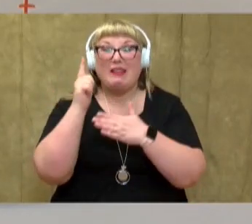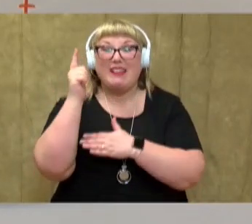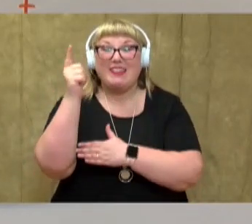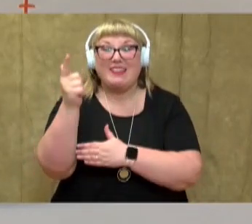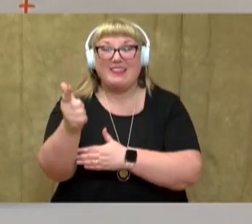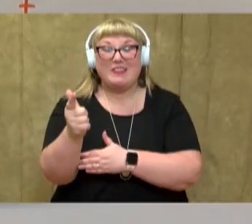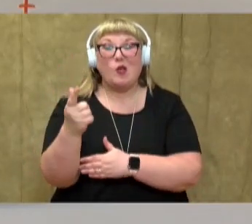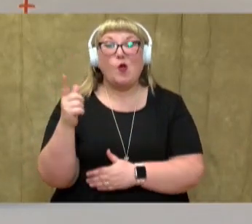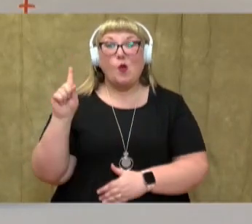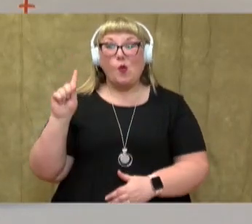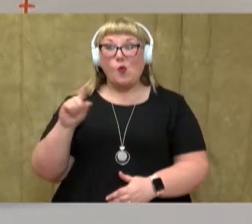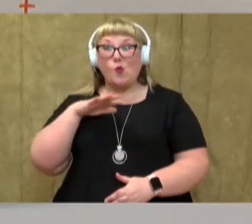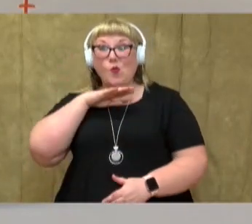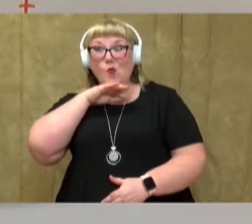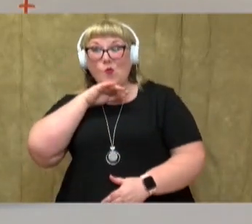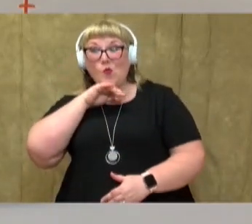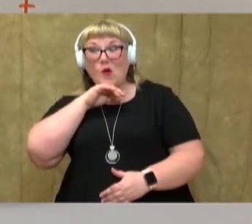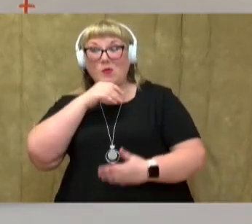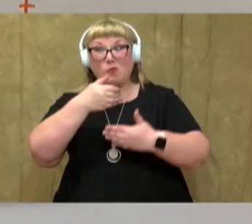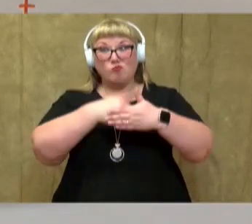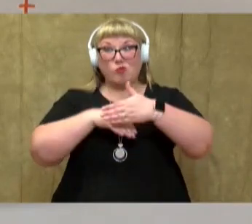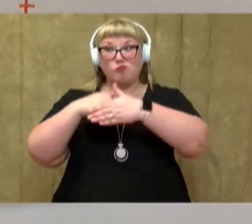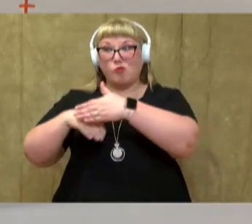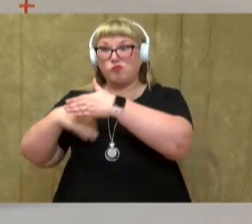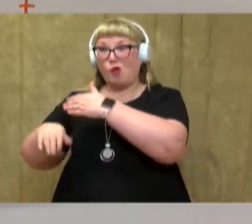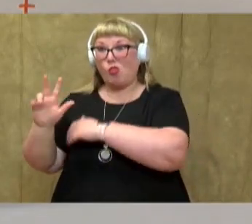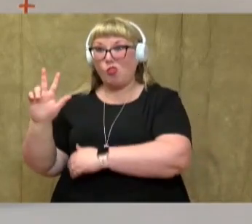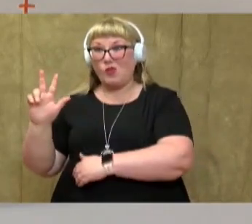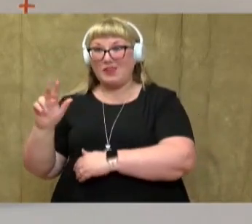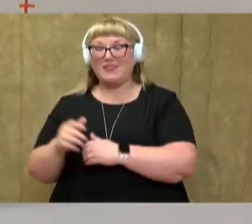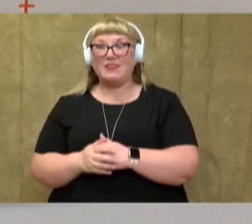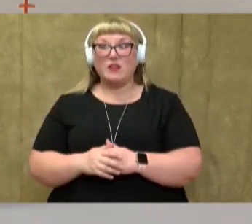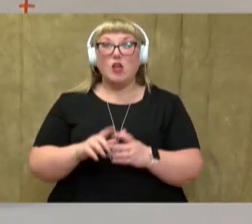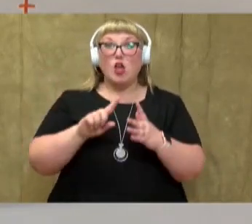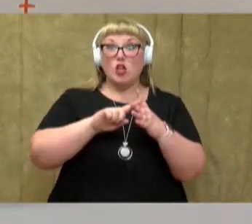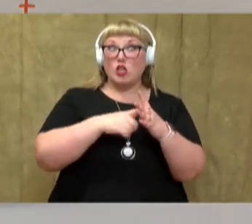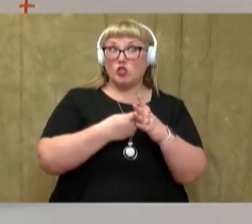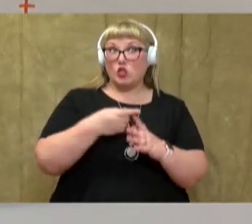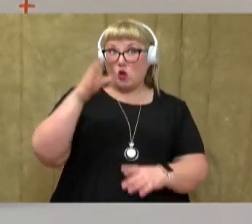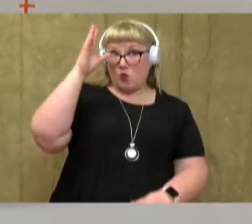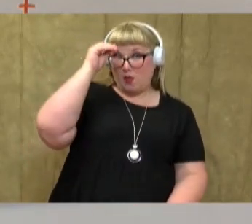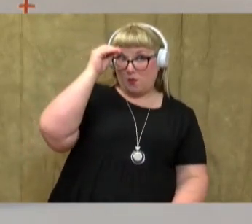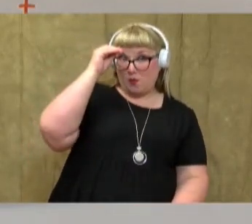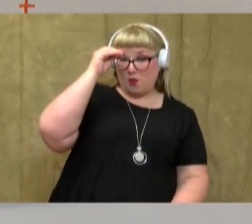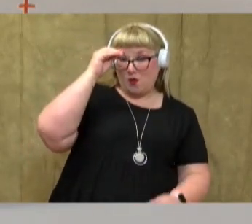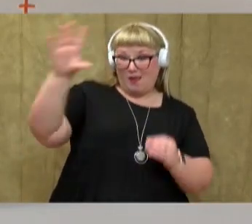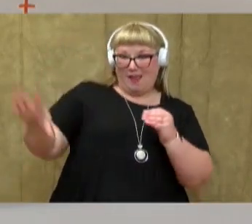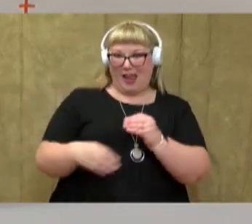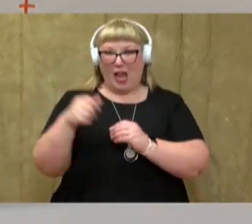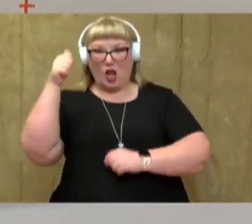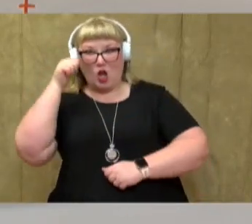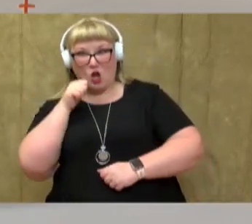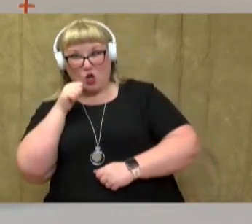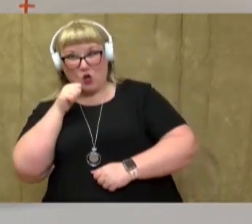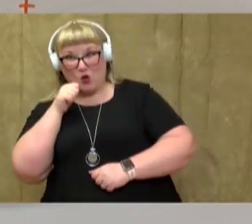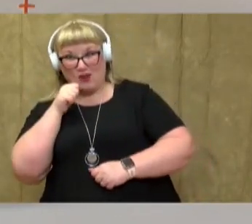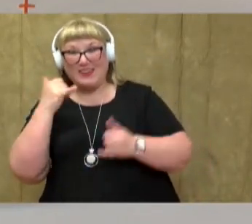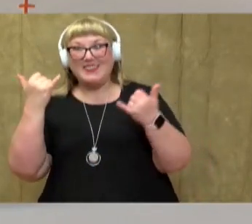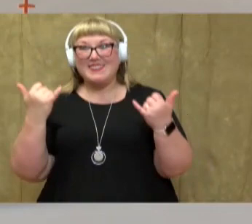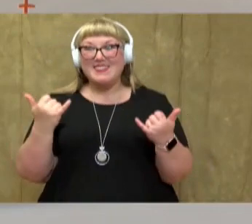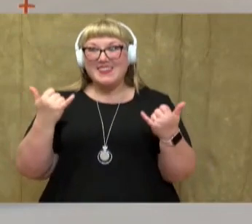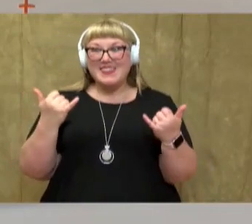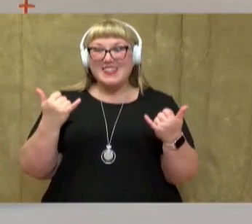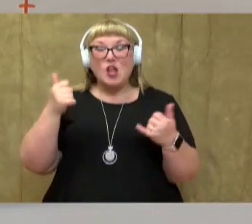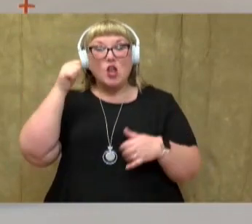cage, one pig gives birth to three. So they started with a boy guinea pig and then they got a girl. And now